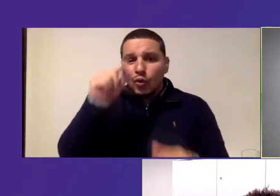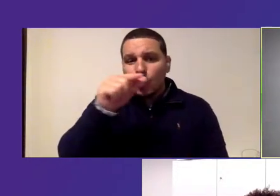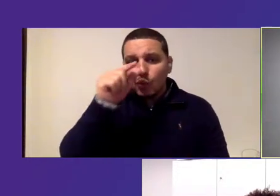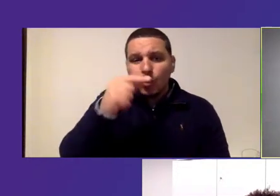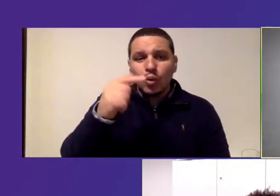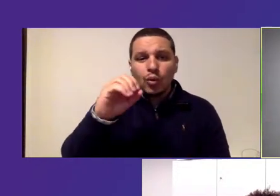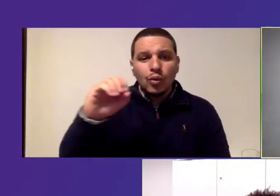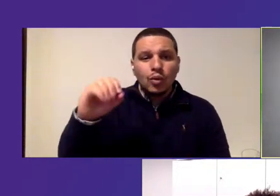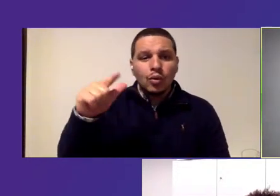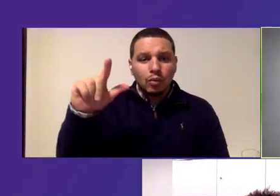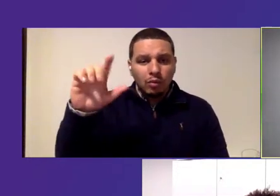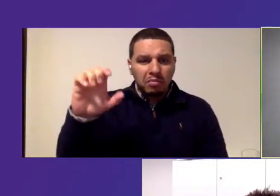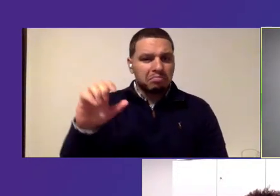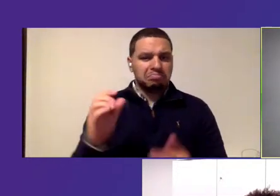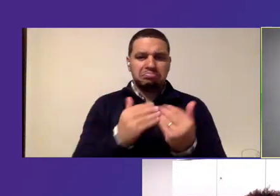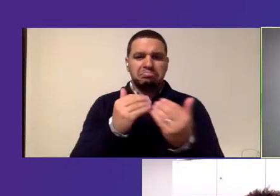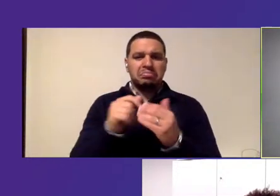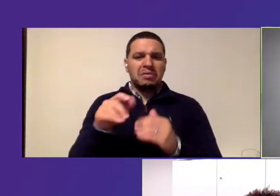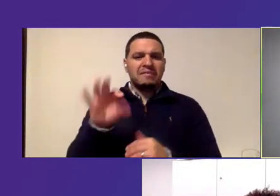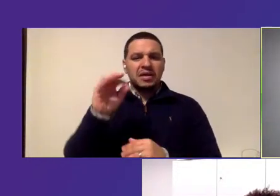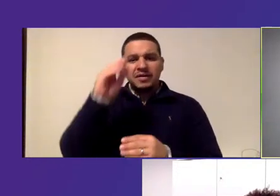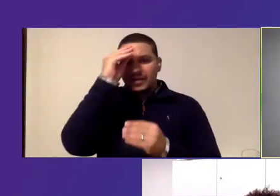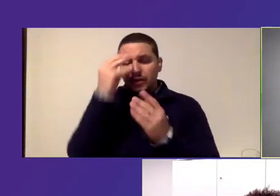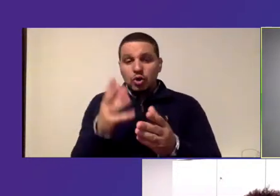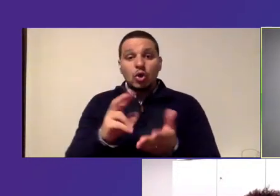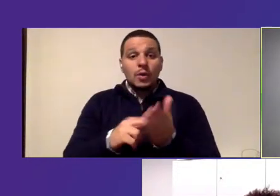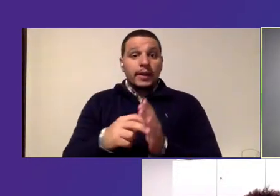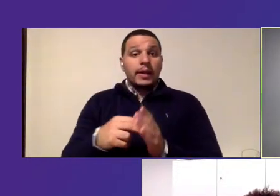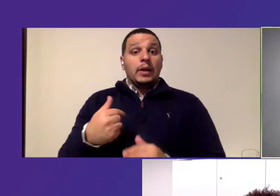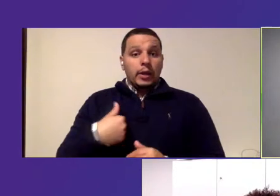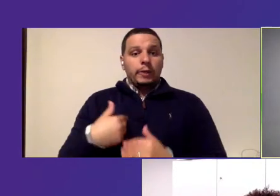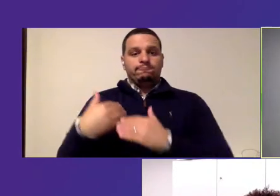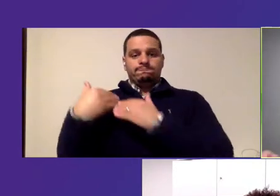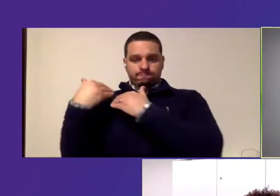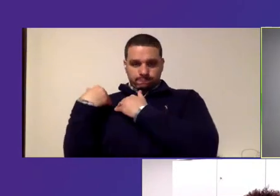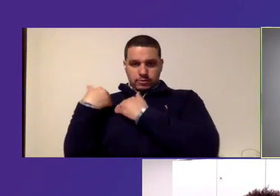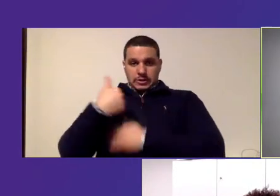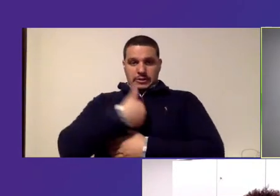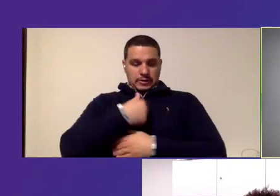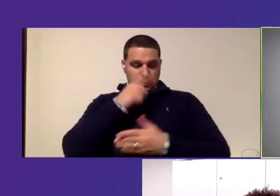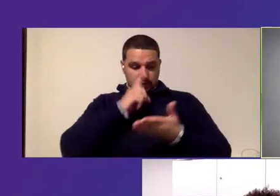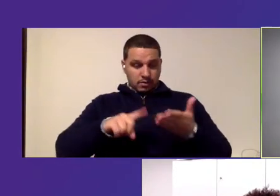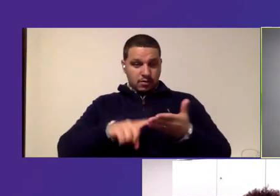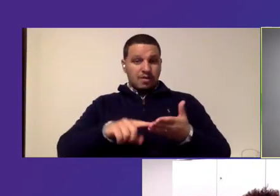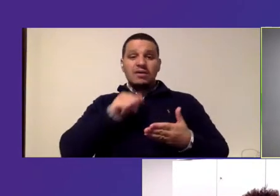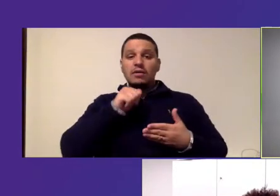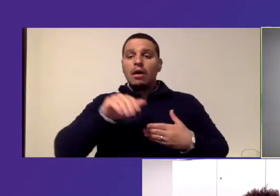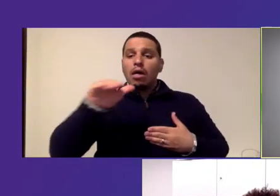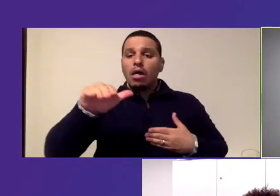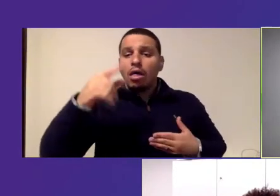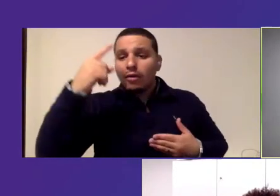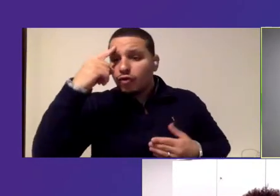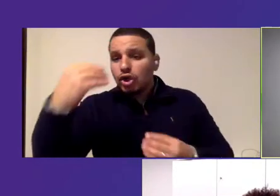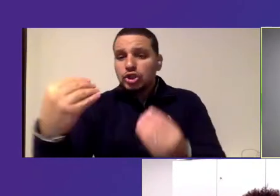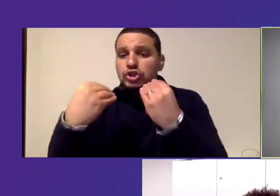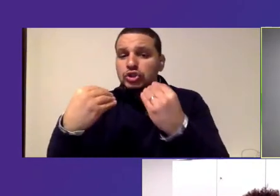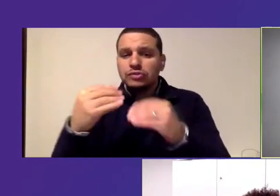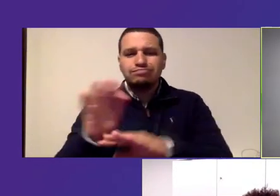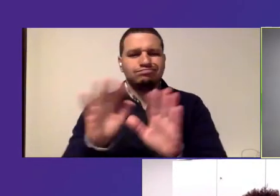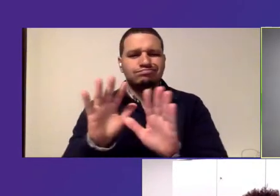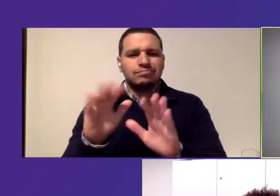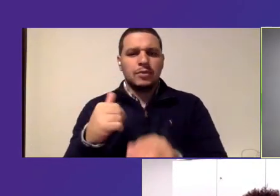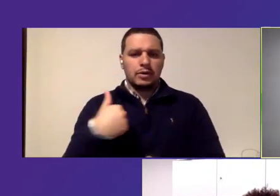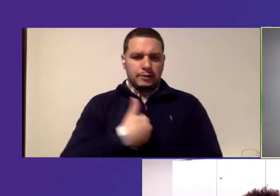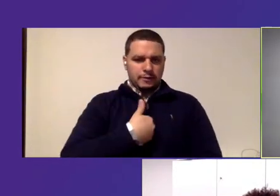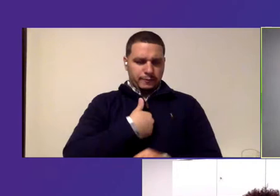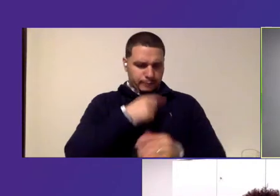we put the onus on us to do that research first, rather than placing the burden of that learning on Indigenous, First